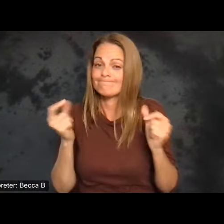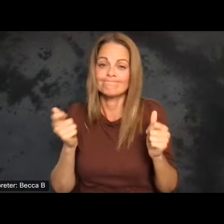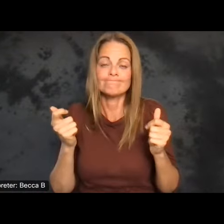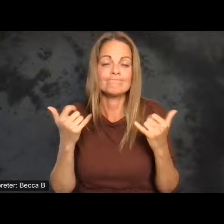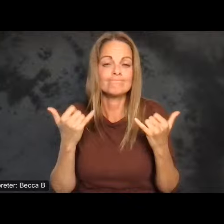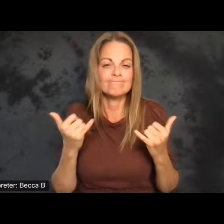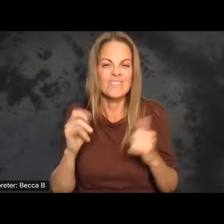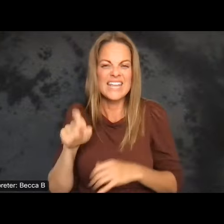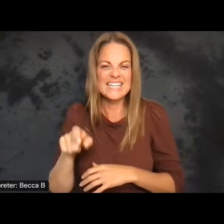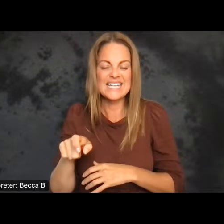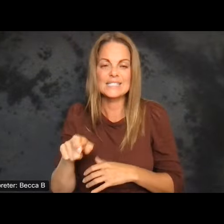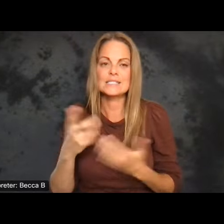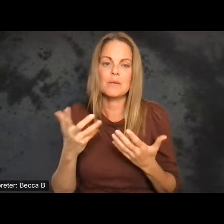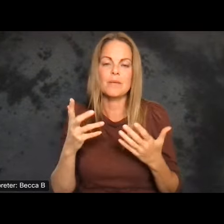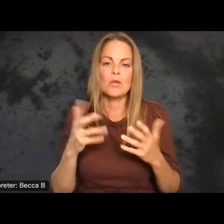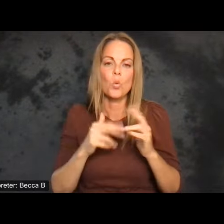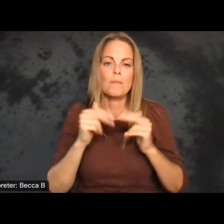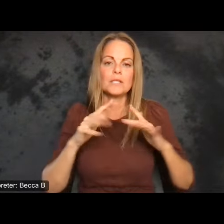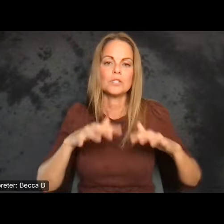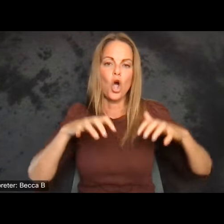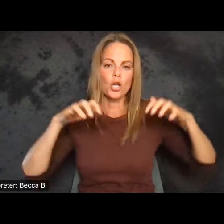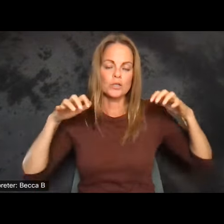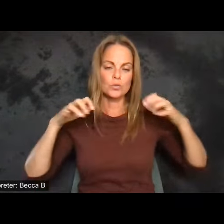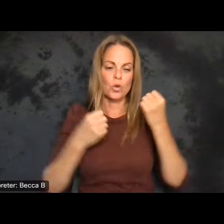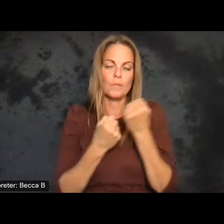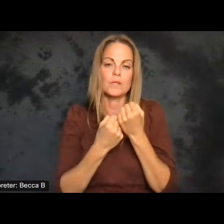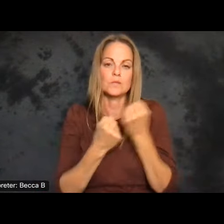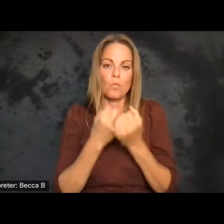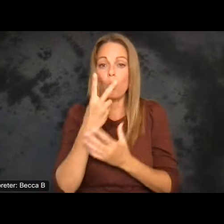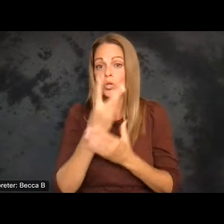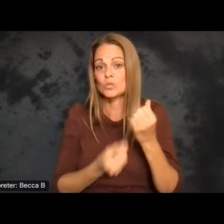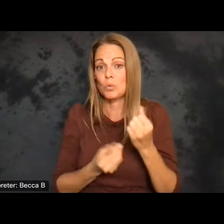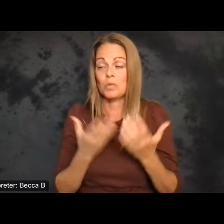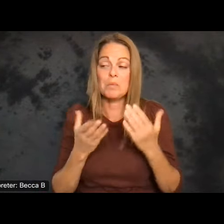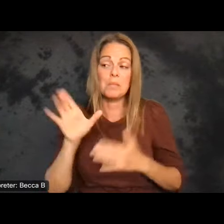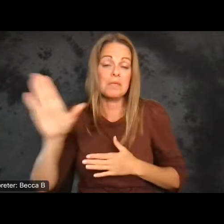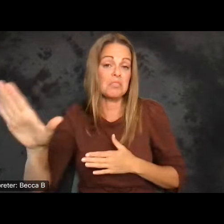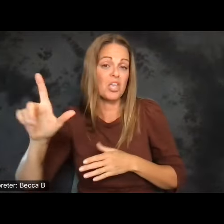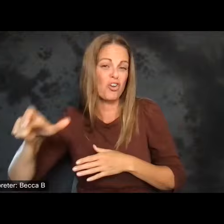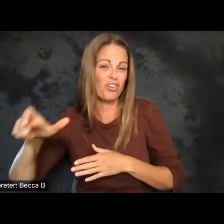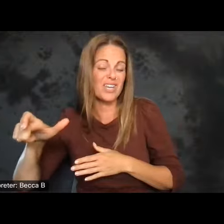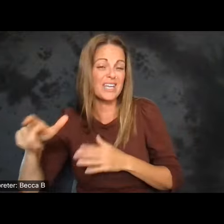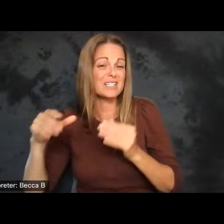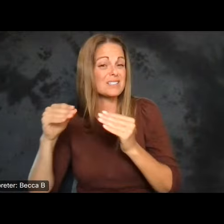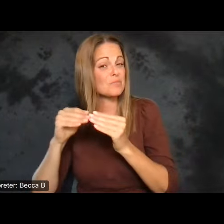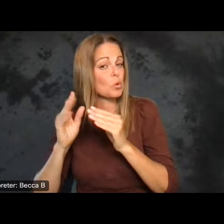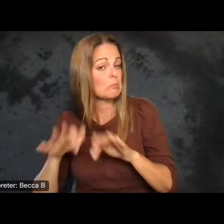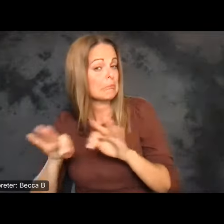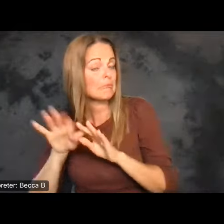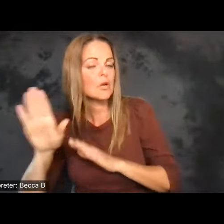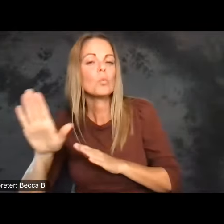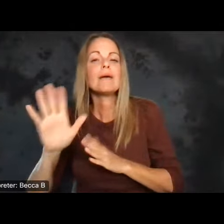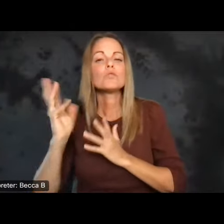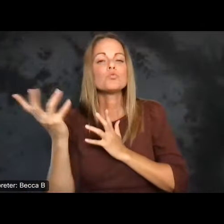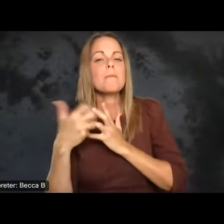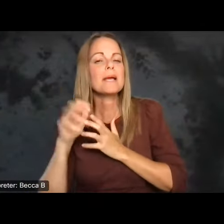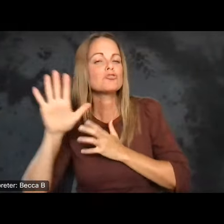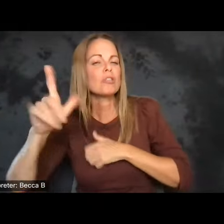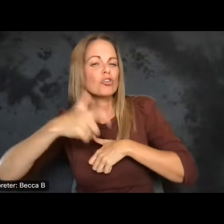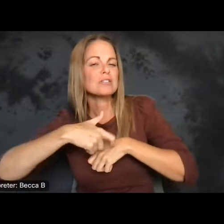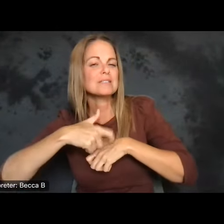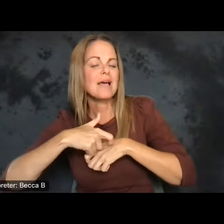an auditorium that supports both of us, they may have more pressing needs. So we've just got to account for their time schedule as well. So what I'm saying is,